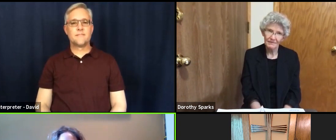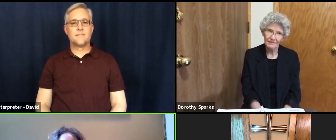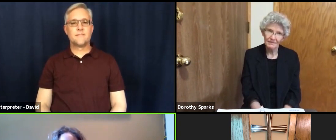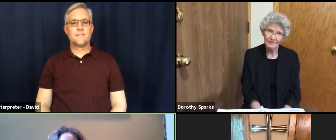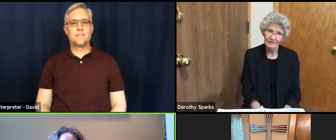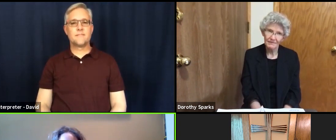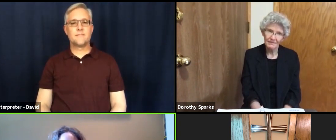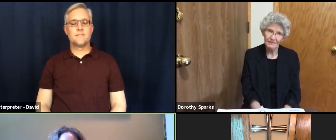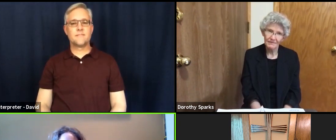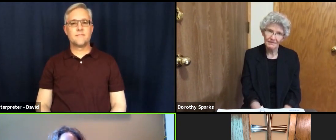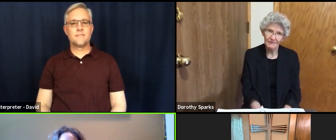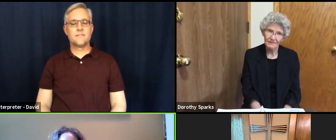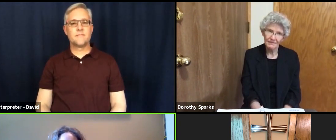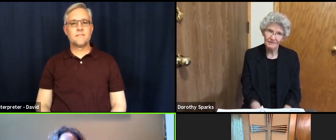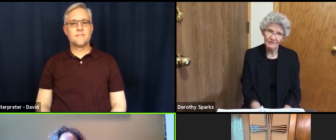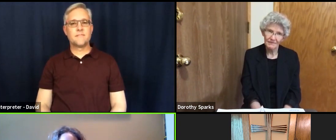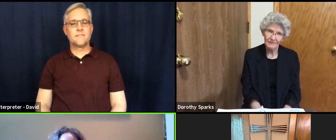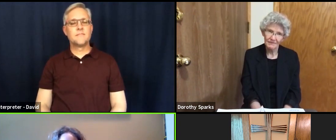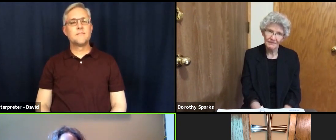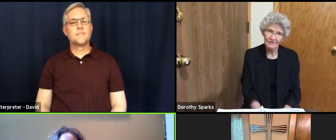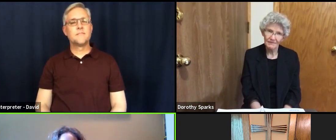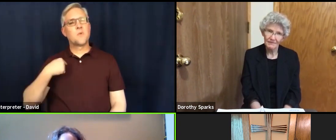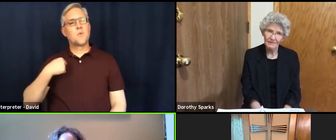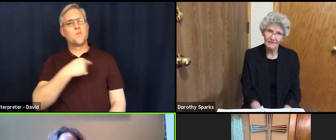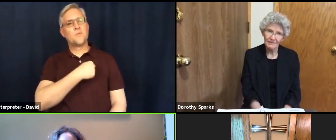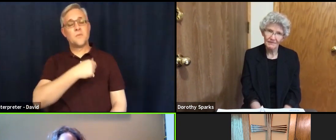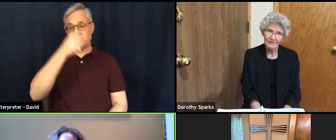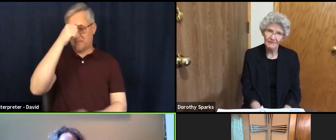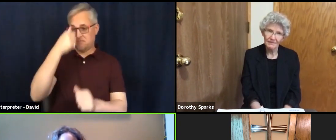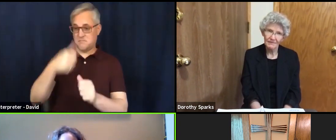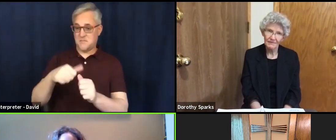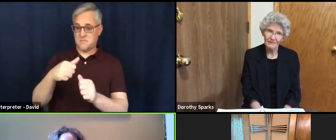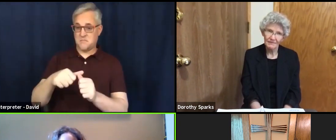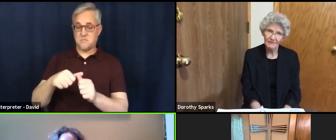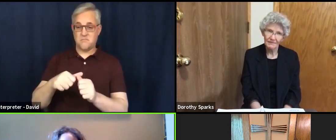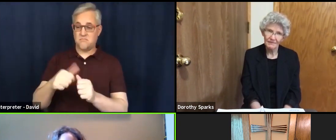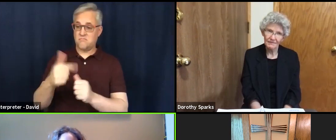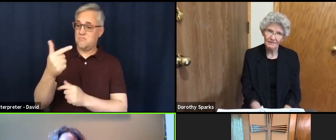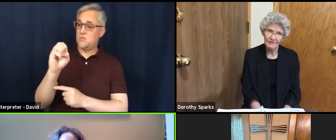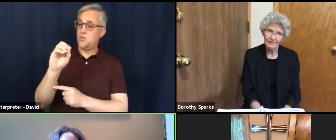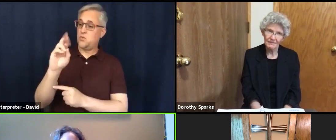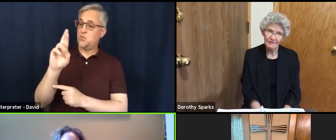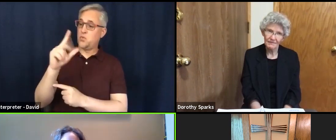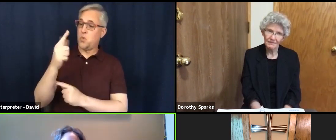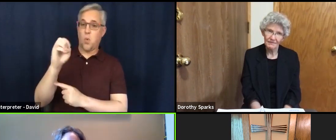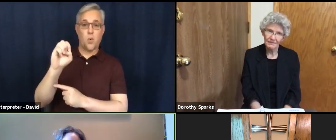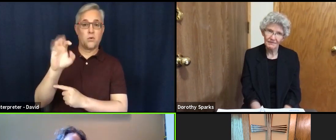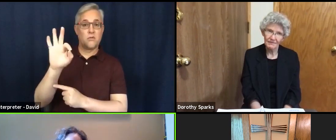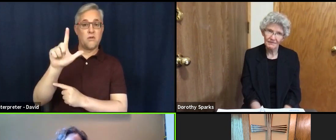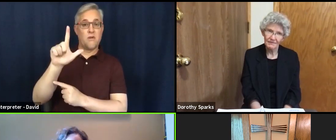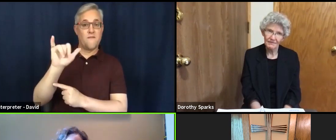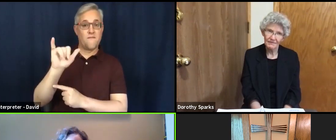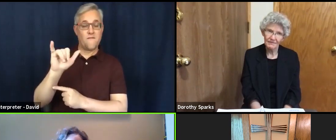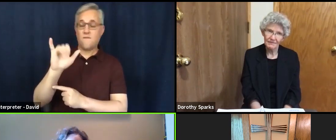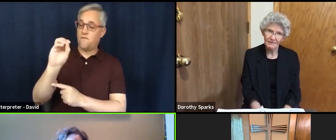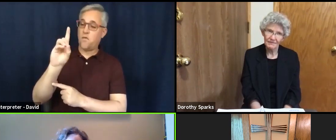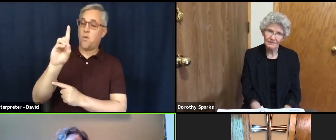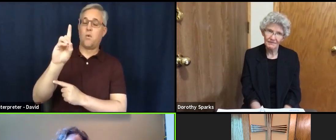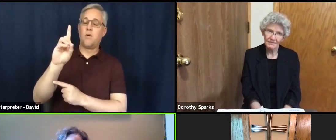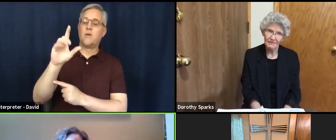We remember that the light of his life went out because of